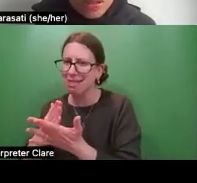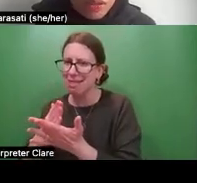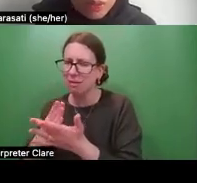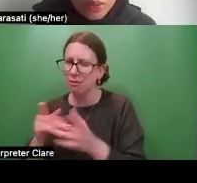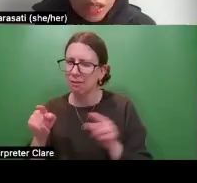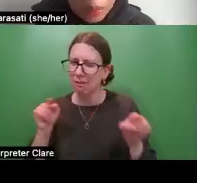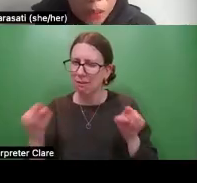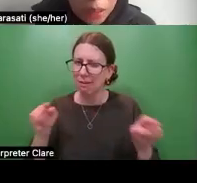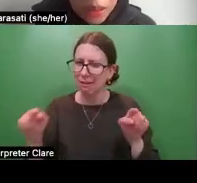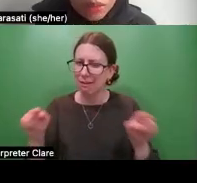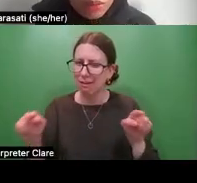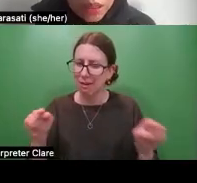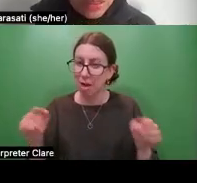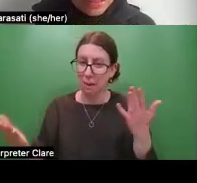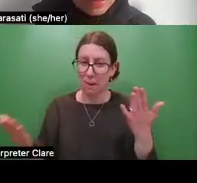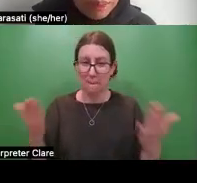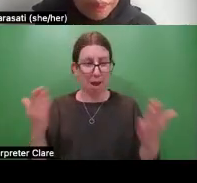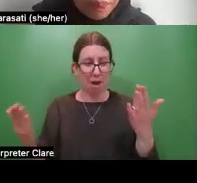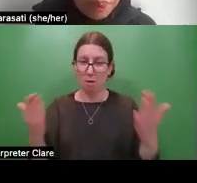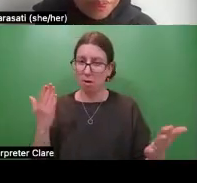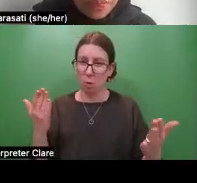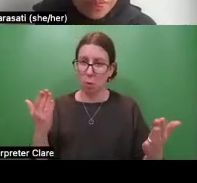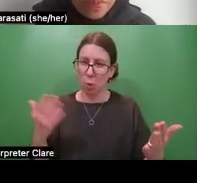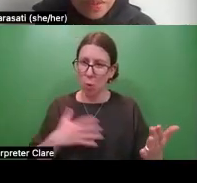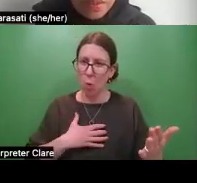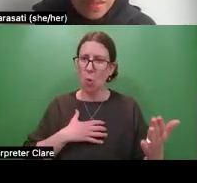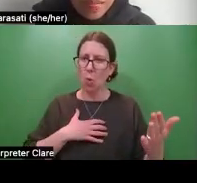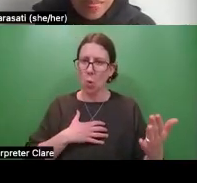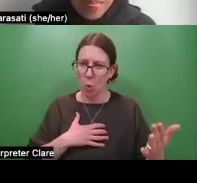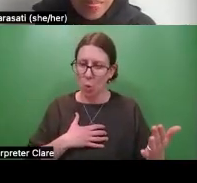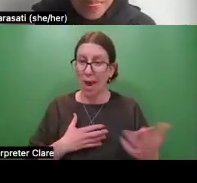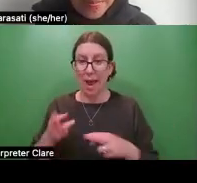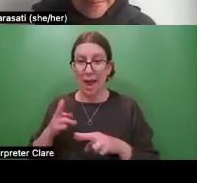who is subscribing to a religion.